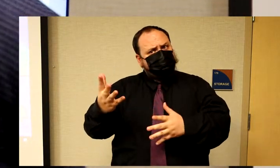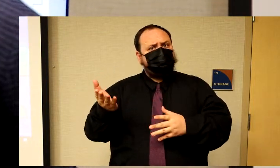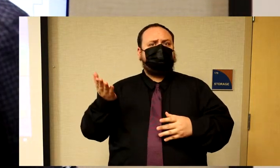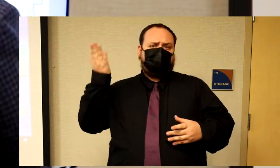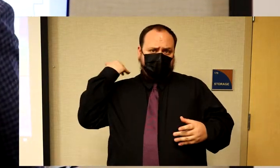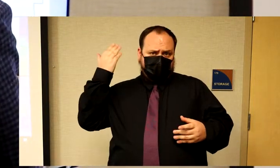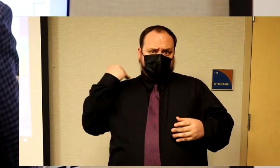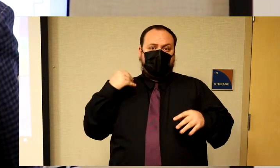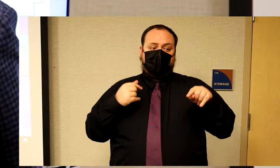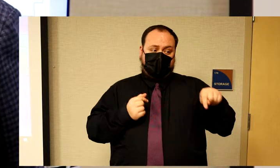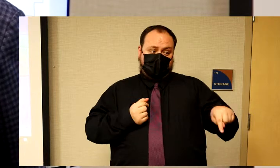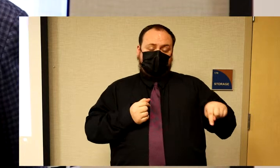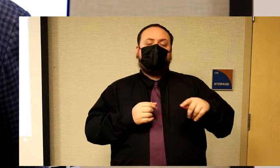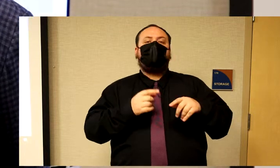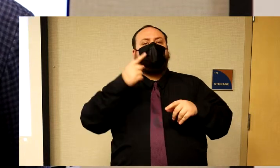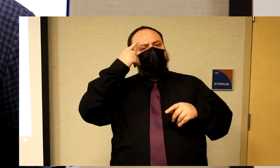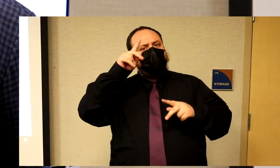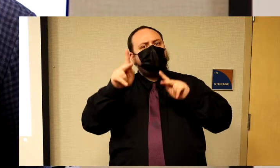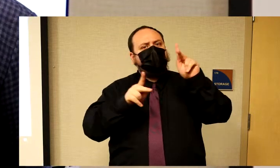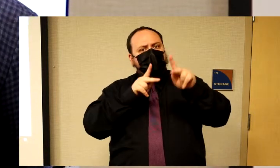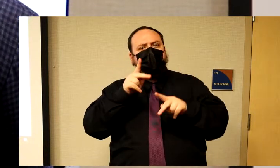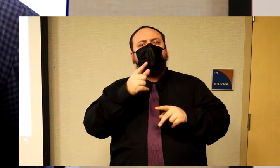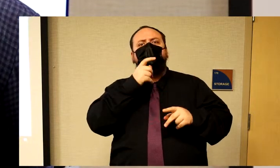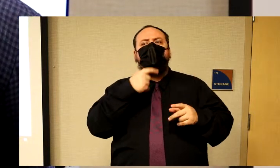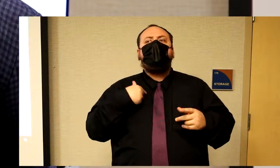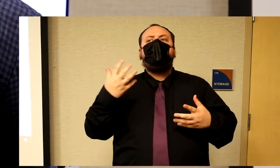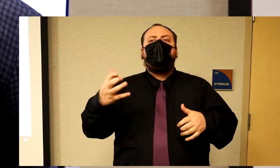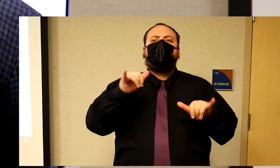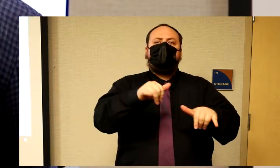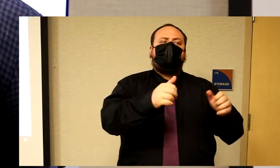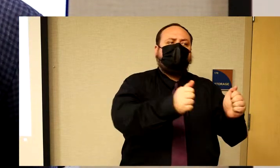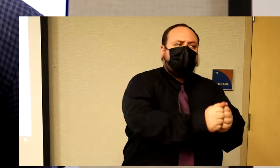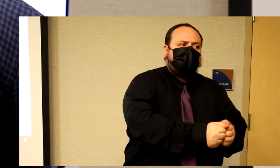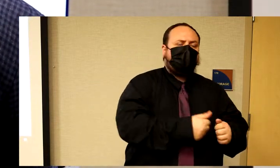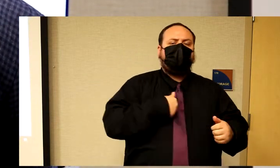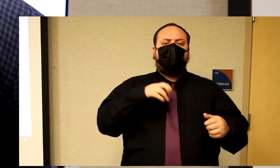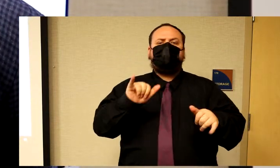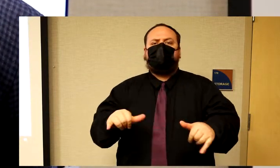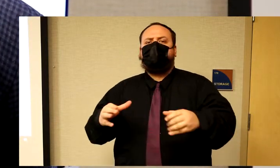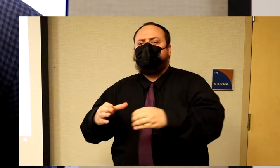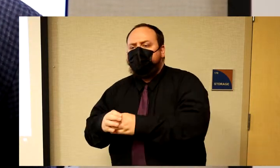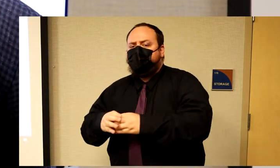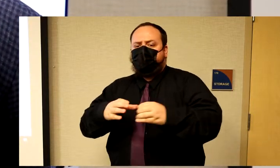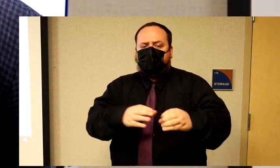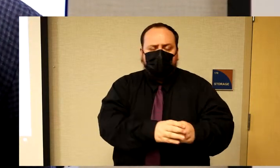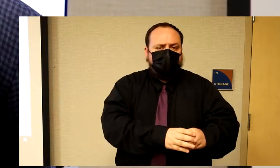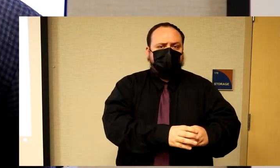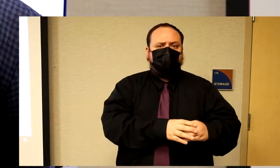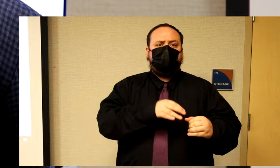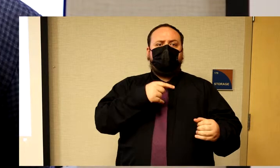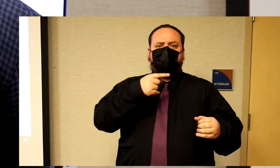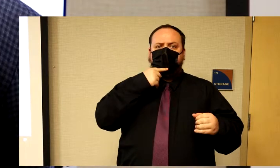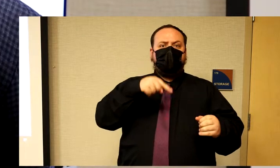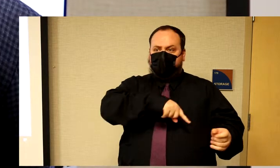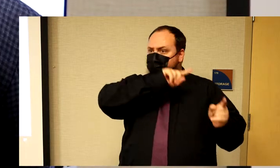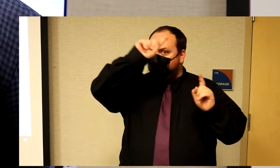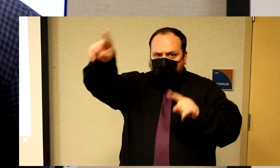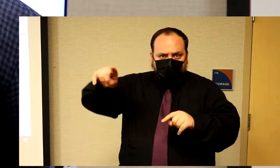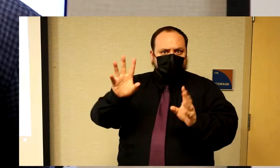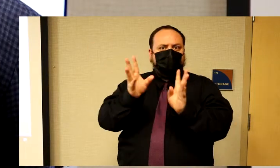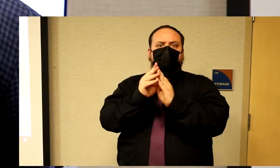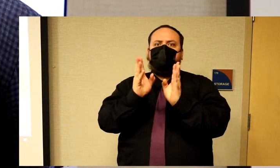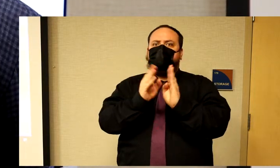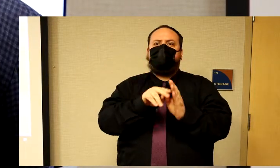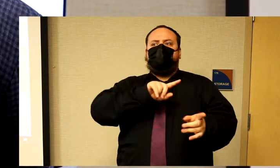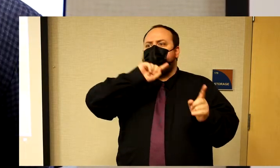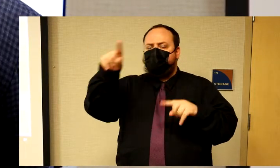drawn based on communities of interest and people telling us, hey, we want to stay together. Going to the Visalia City Council meetings and telling us, hey, we want to be here. Going to the